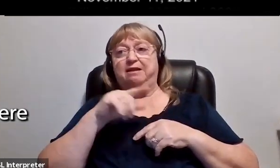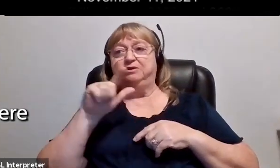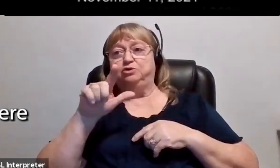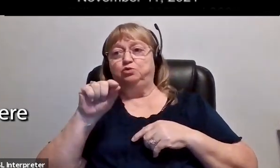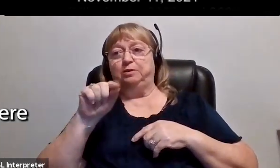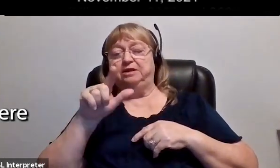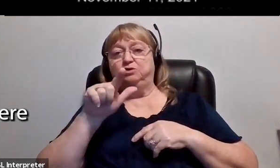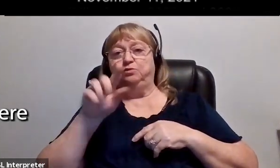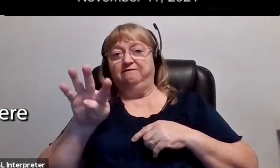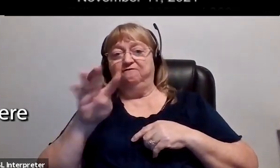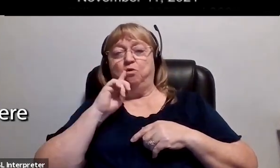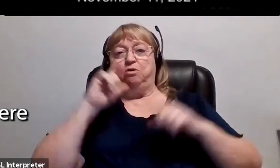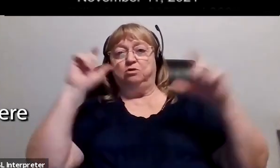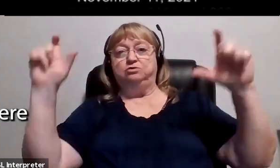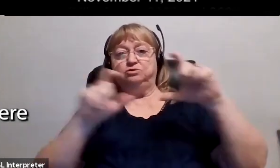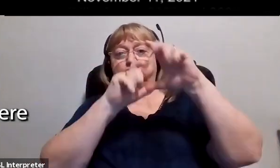so much for being here today.